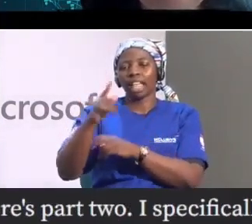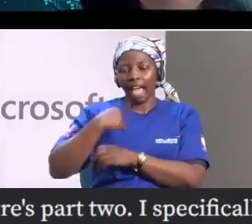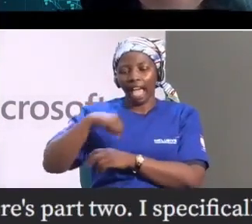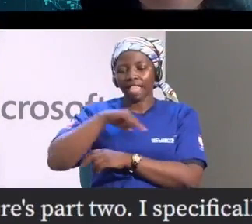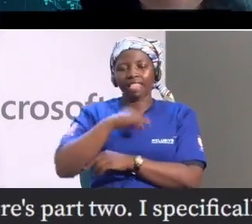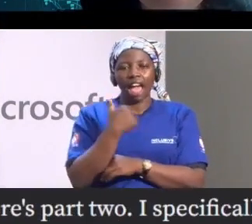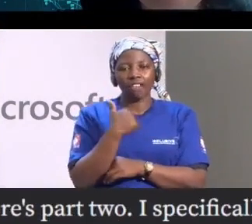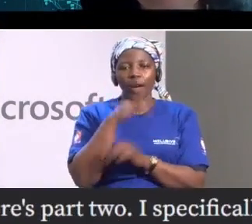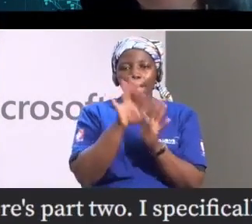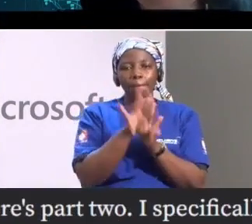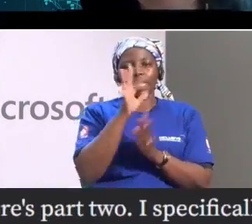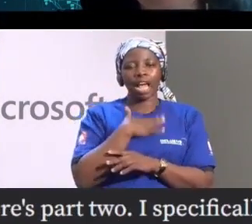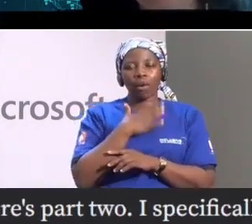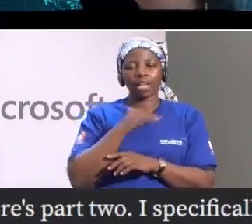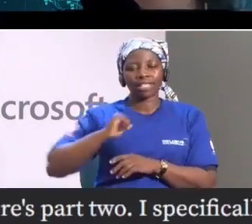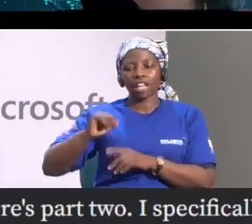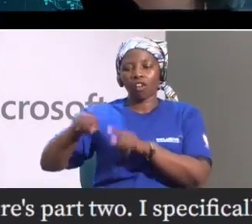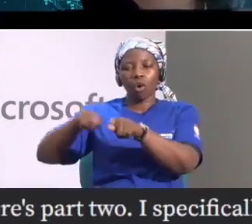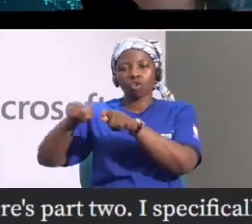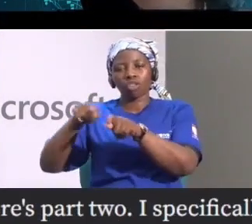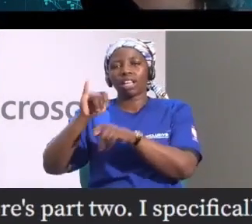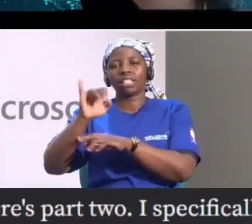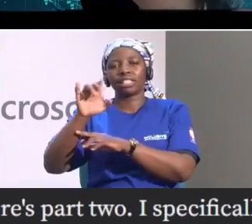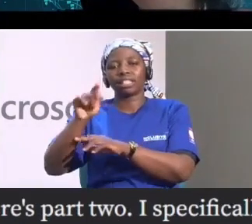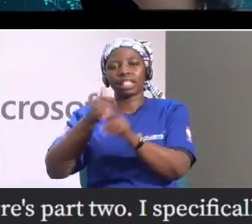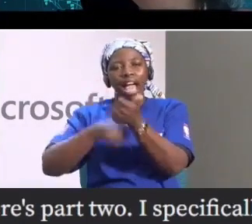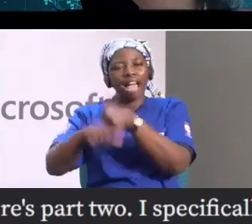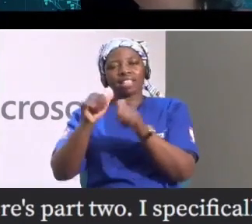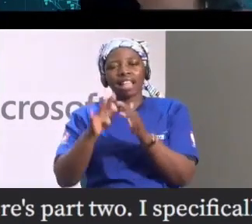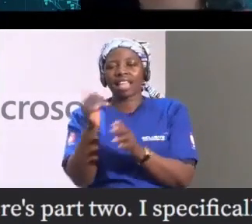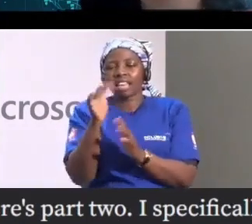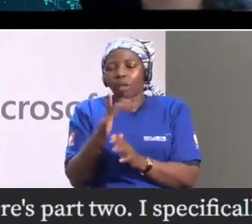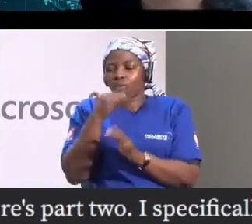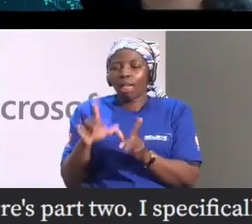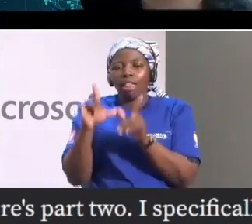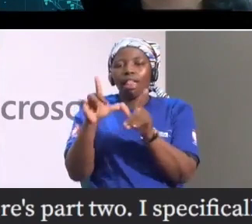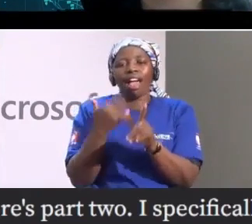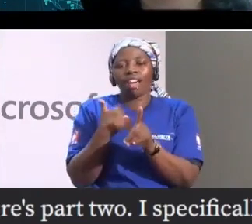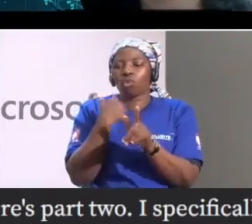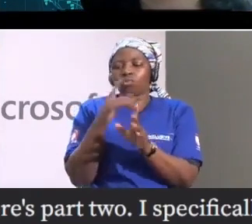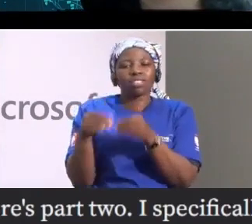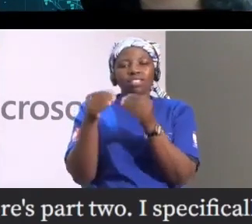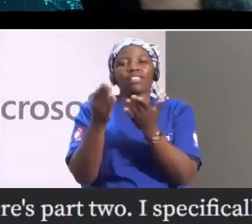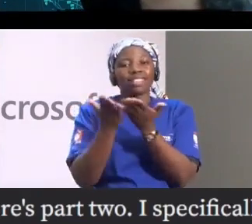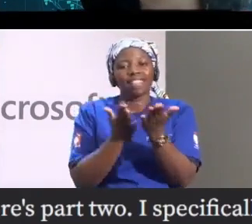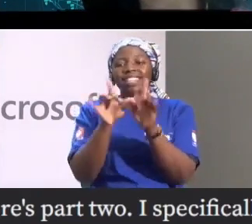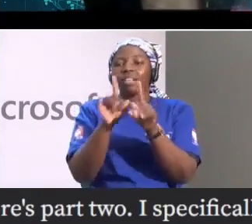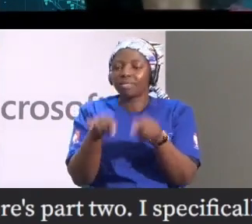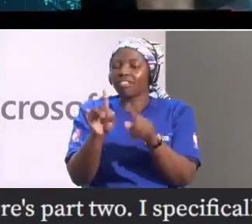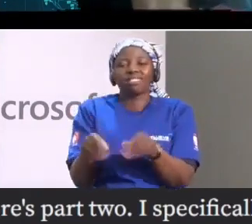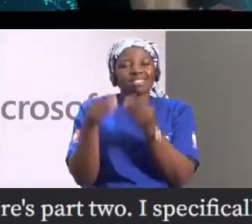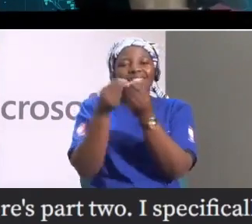the regulated side of the ICT players. Anybody who has a license, who provides services, and who